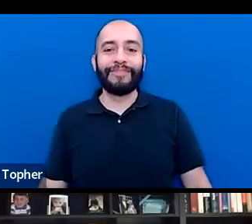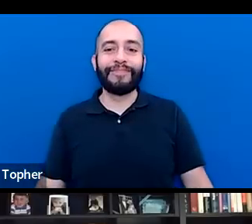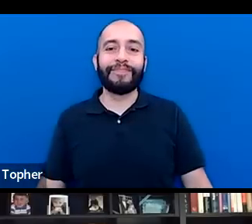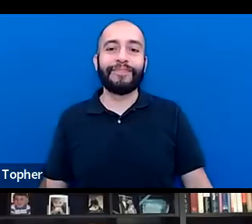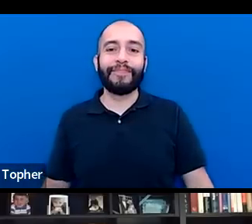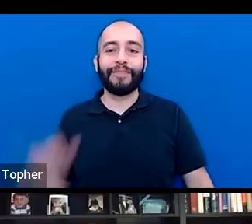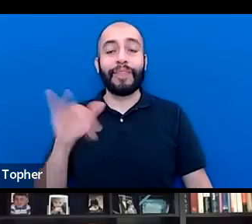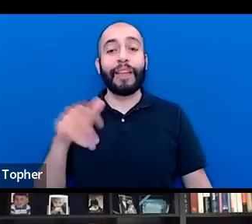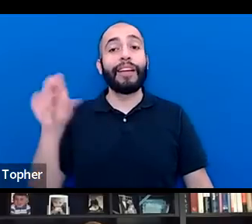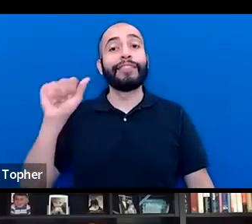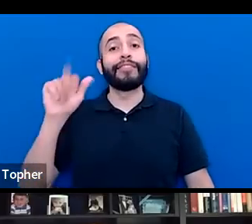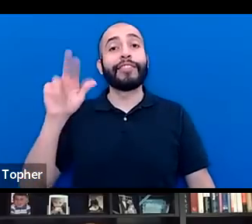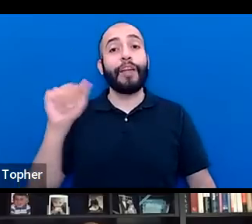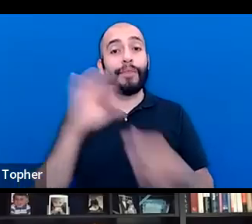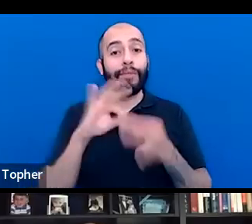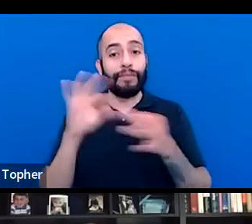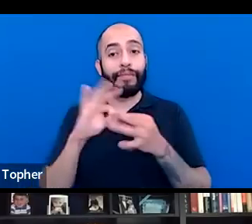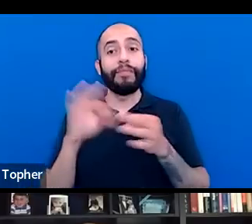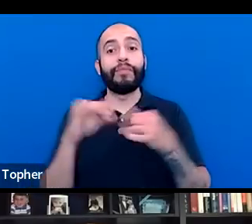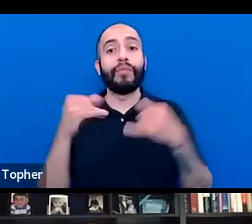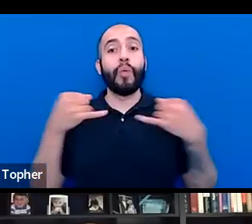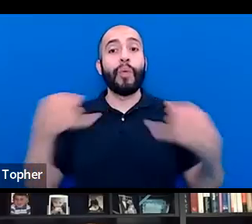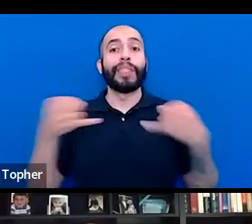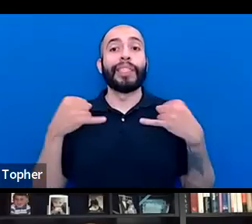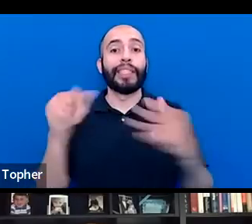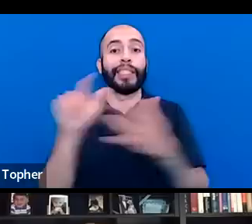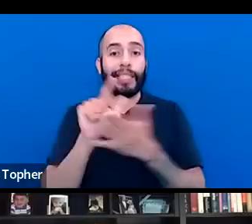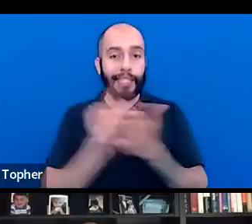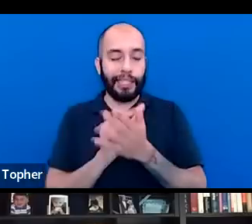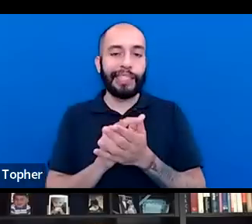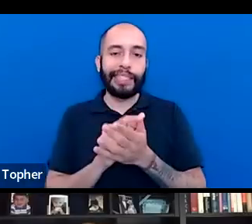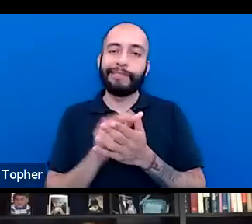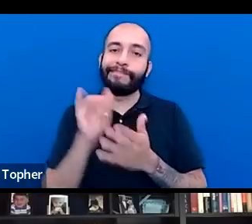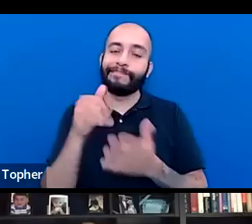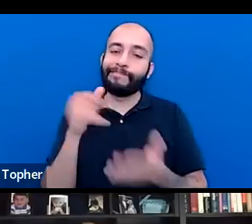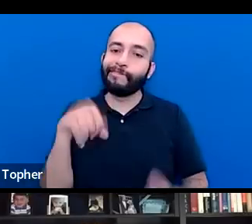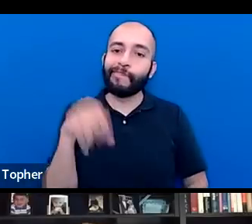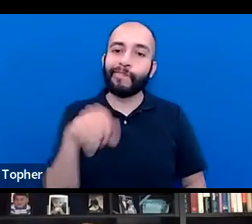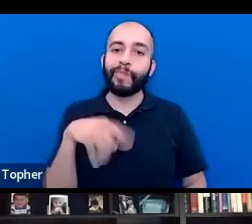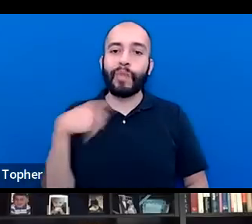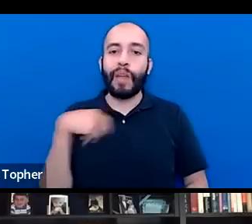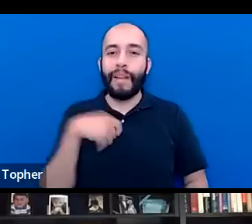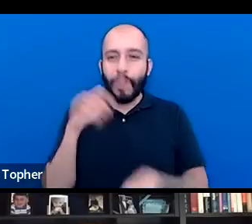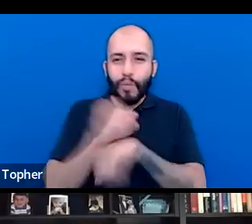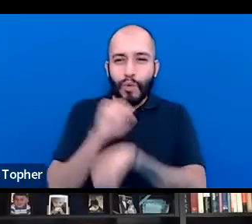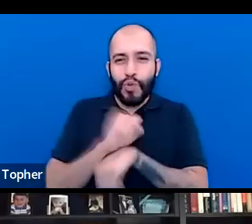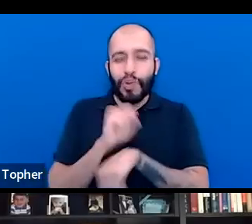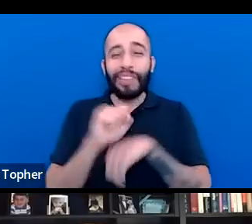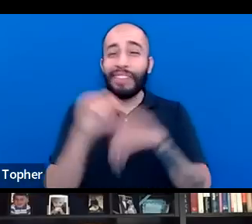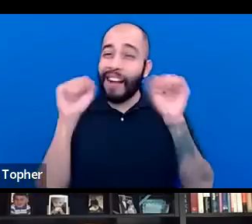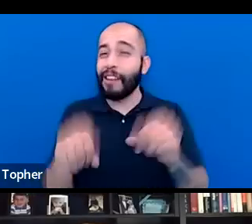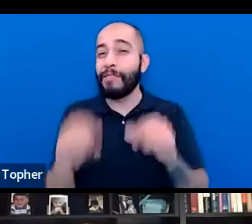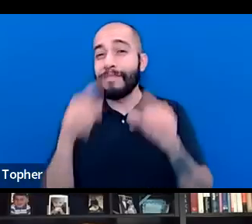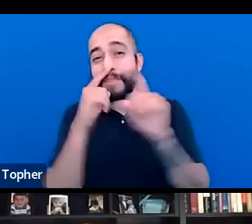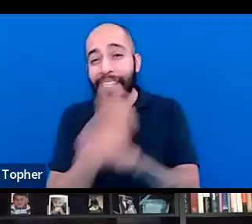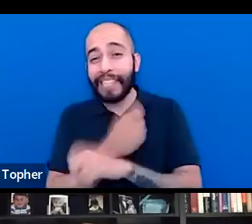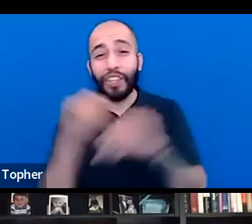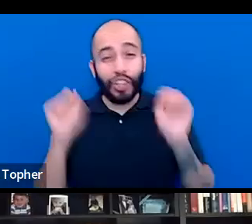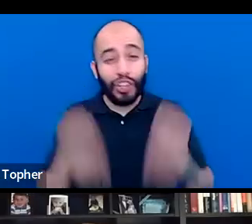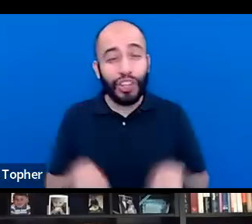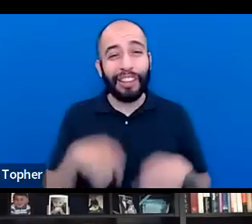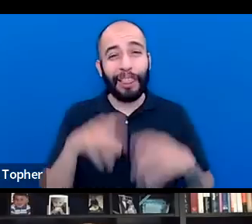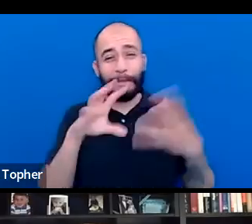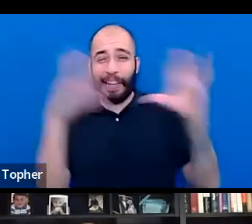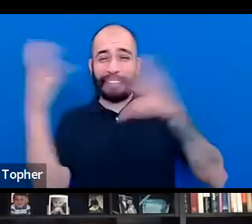and even messy. But we can work them through. In the 30s, there were lots of complications and messiness around the creation